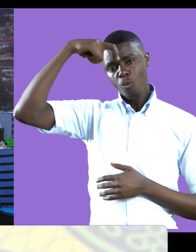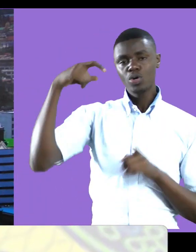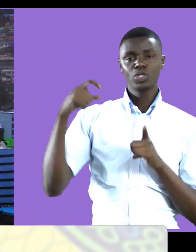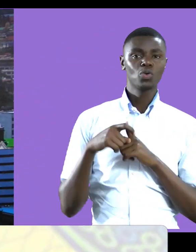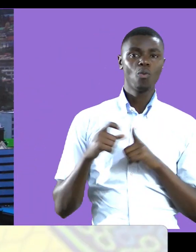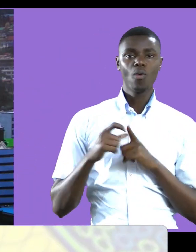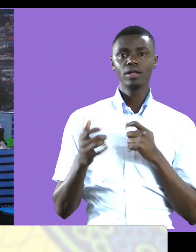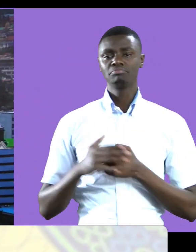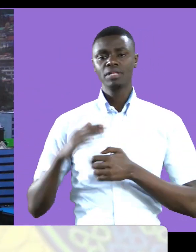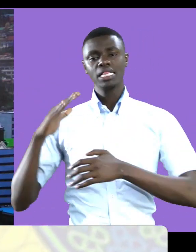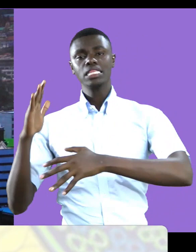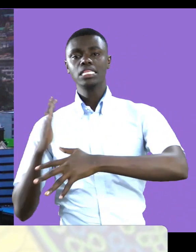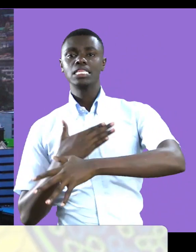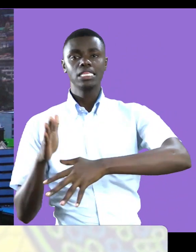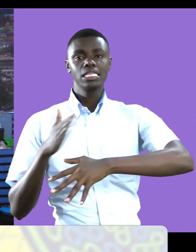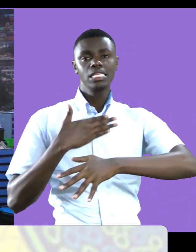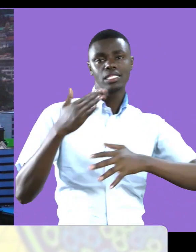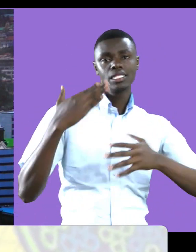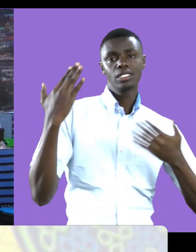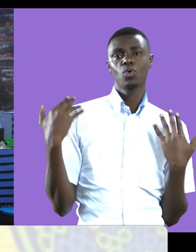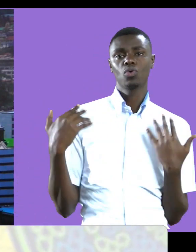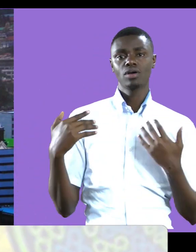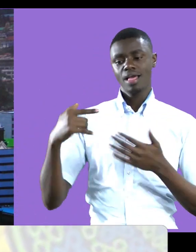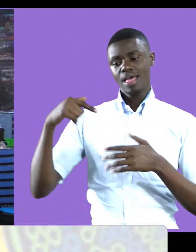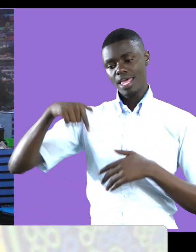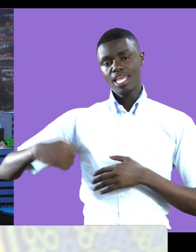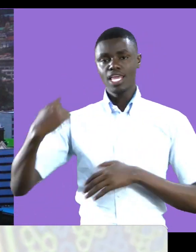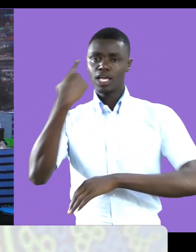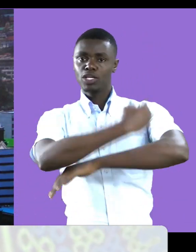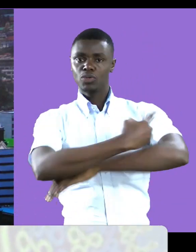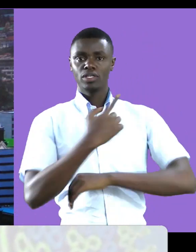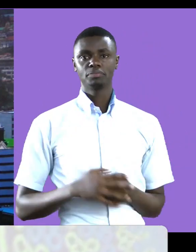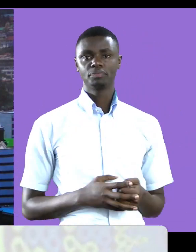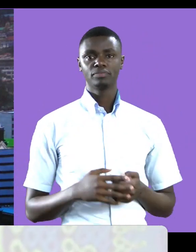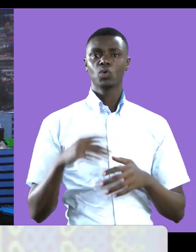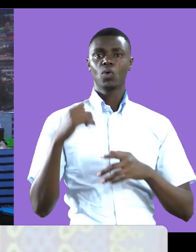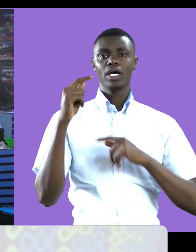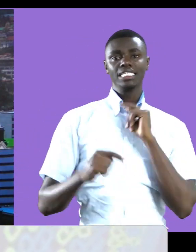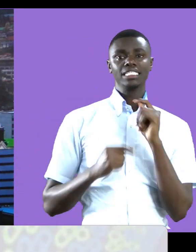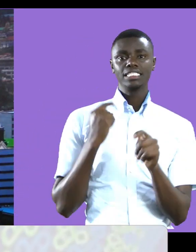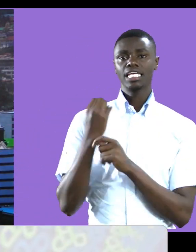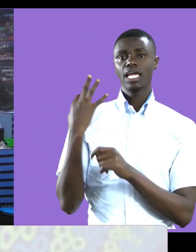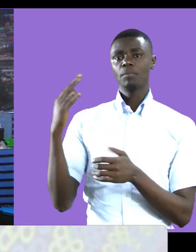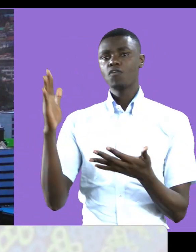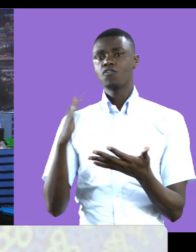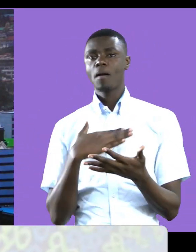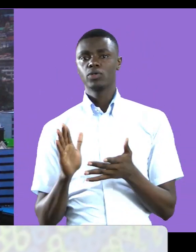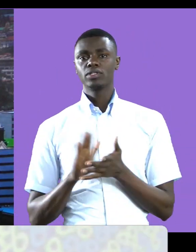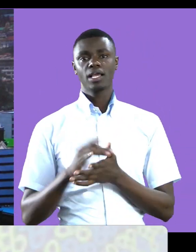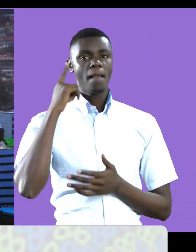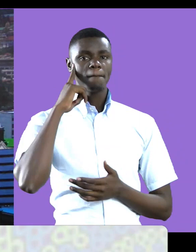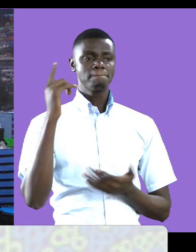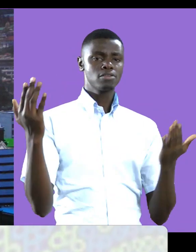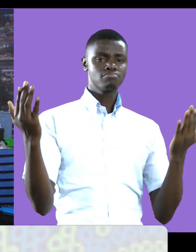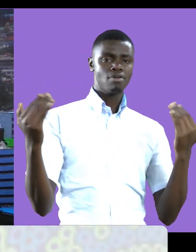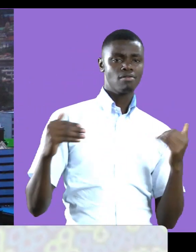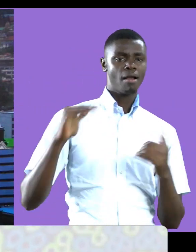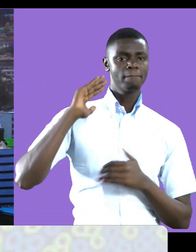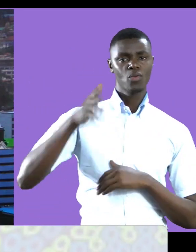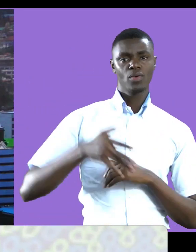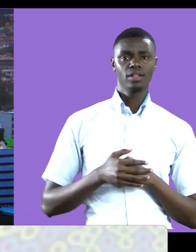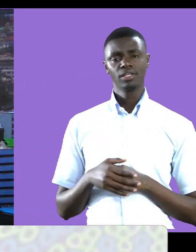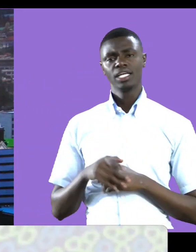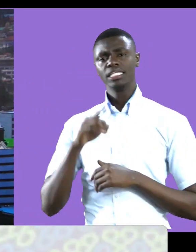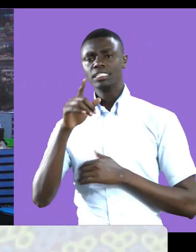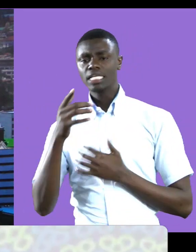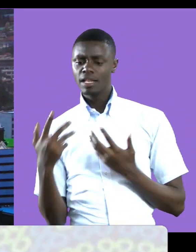man, yeah? One of the best to ever do it in the genre. Try and keep your glasses carried. Yes, sir. No, I'm vibing.